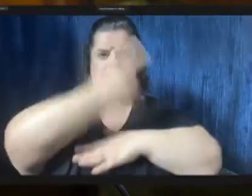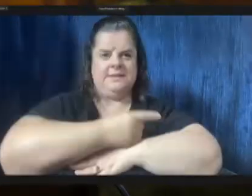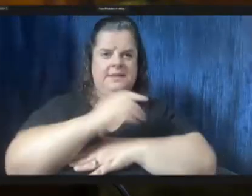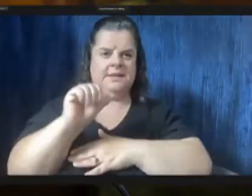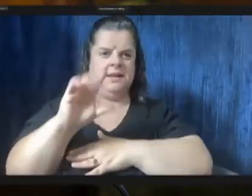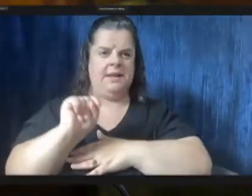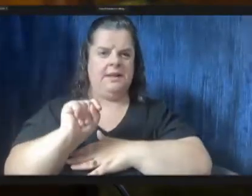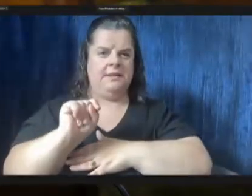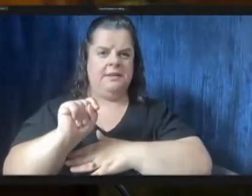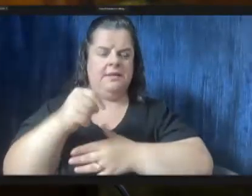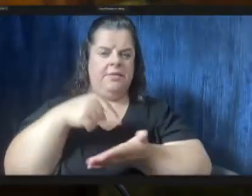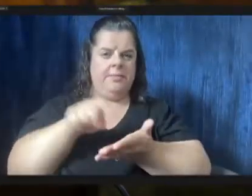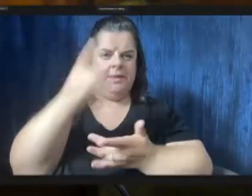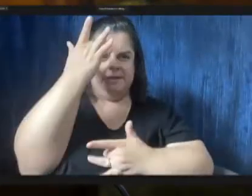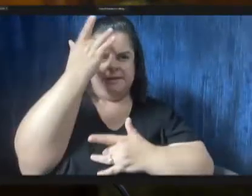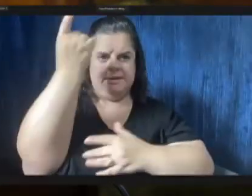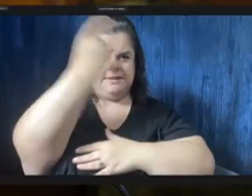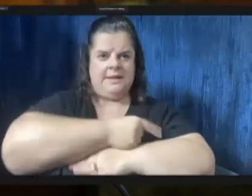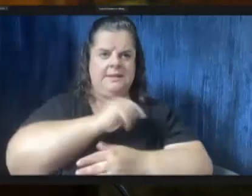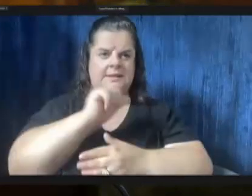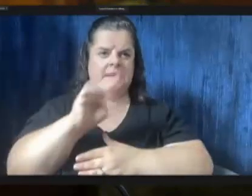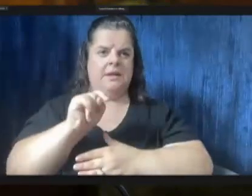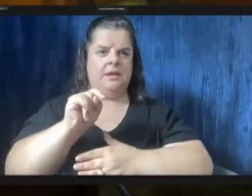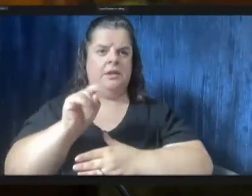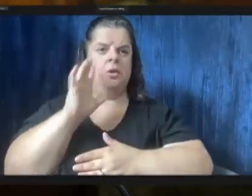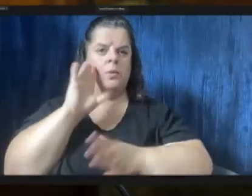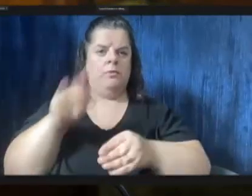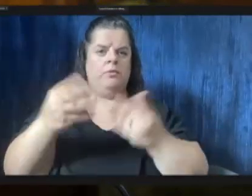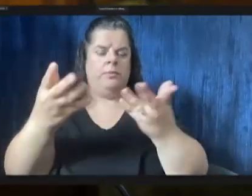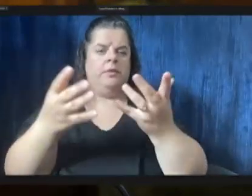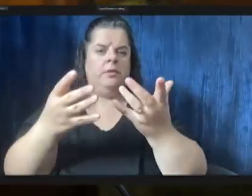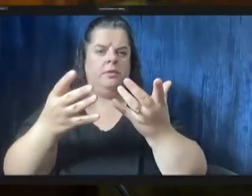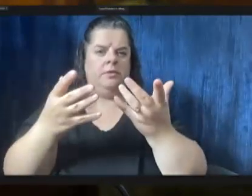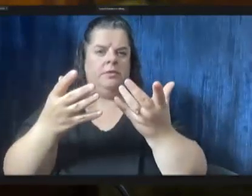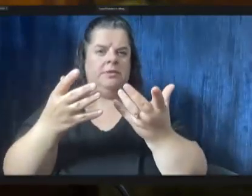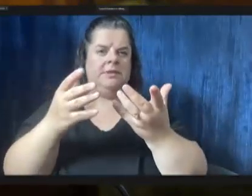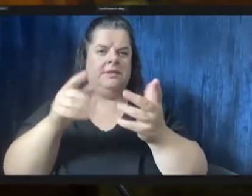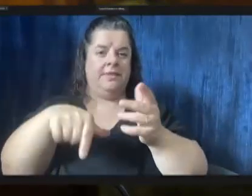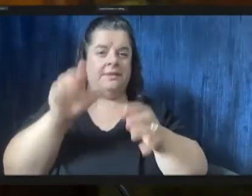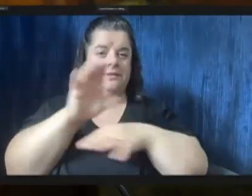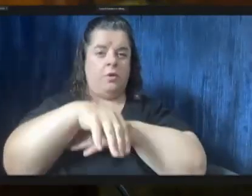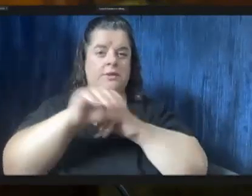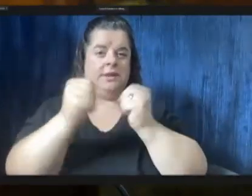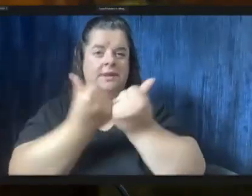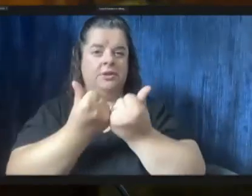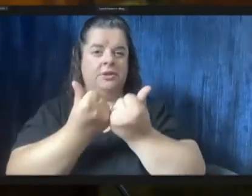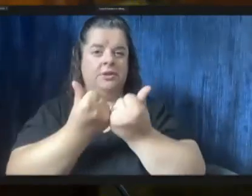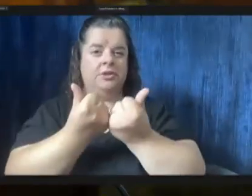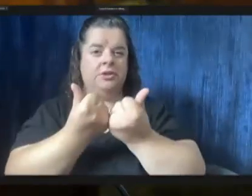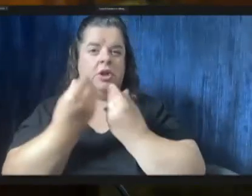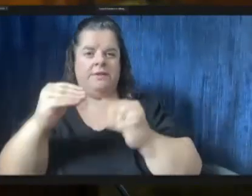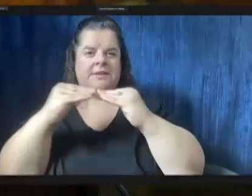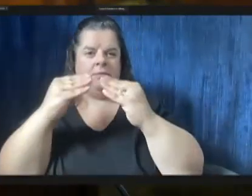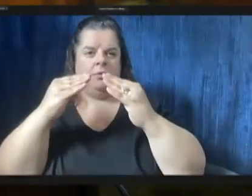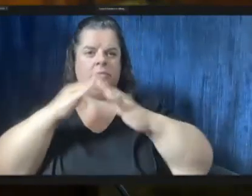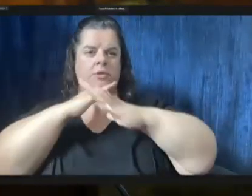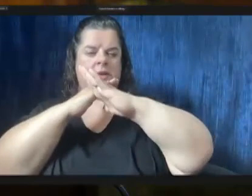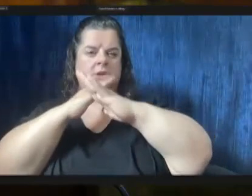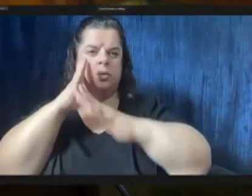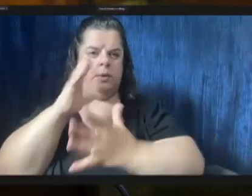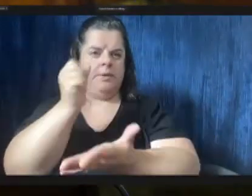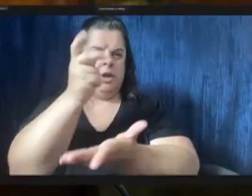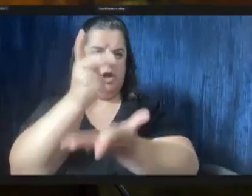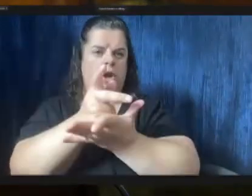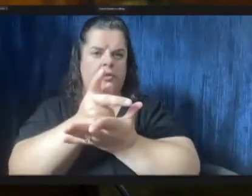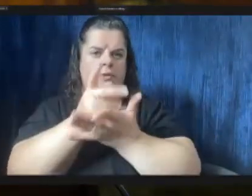Days Act. The Paid Sick Days Act further provides that the enforcing agency, the Office of Equal Protection, shall be authorized